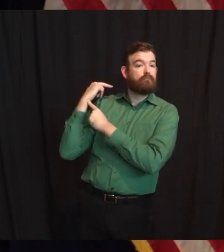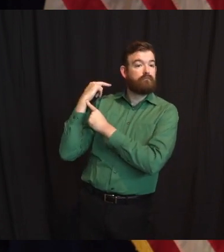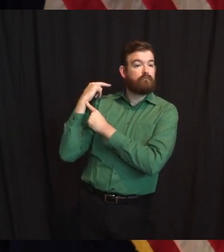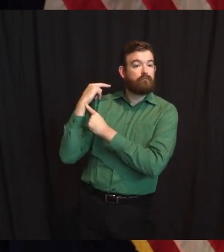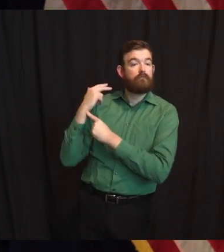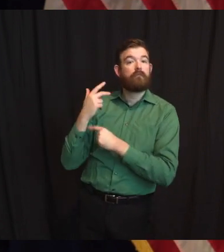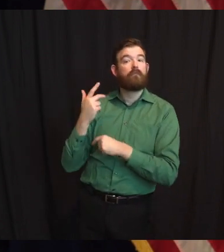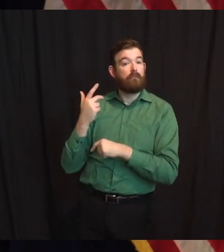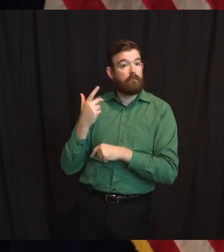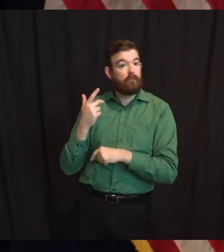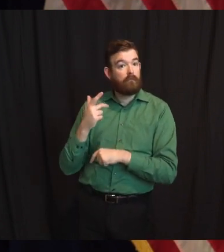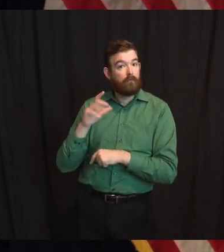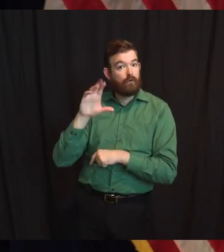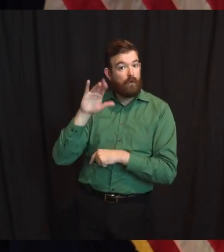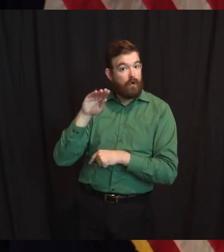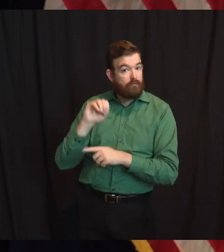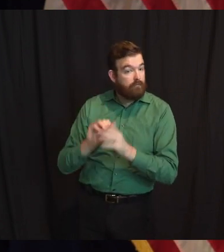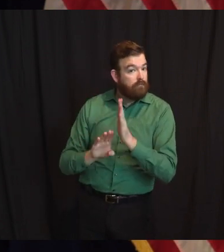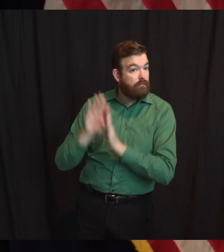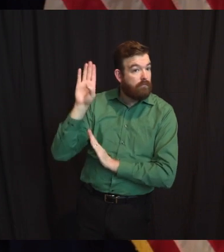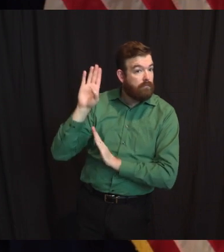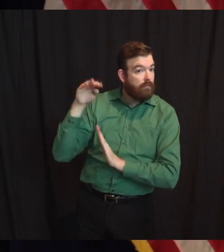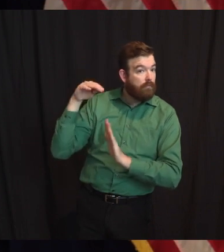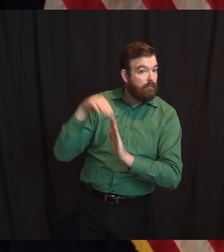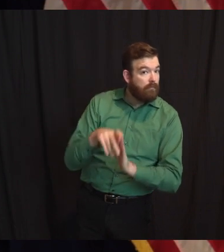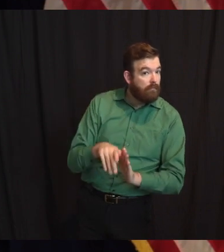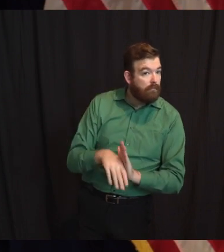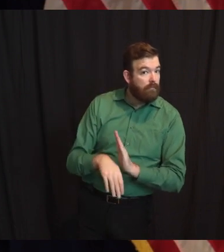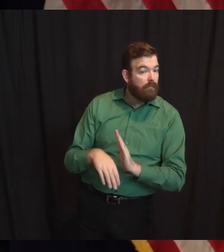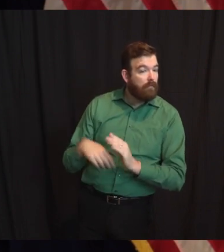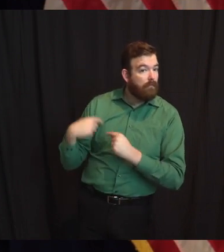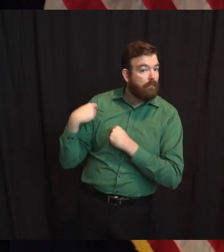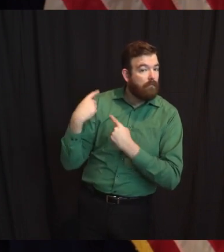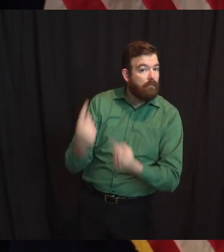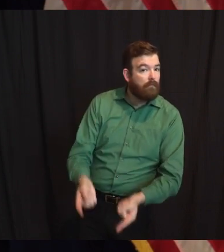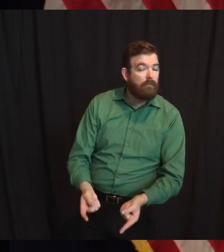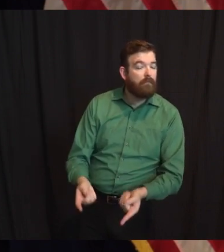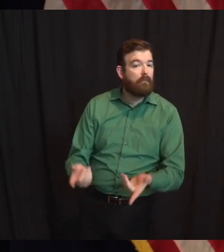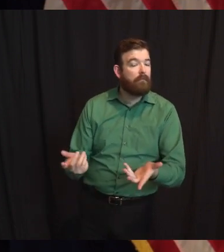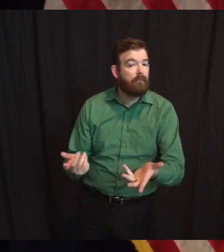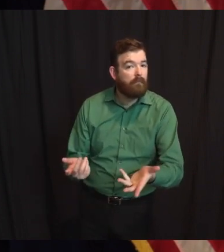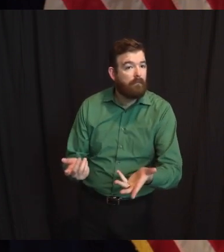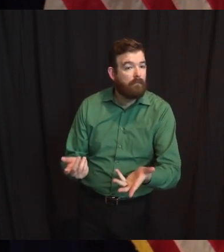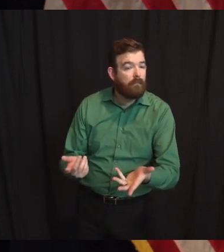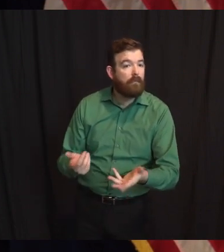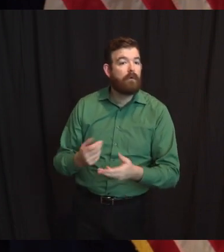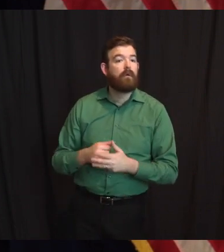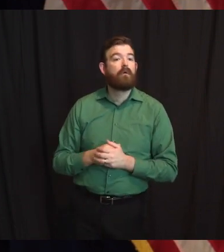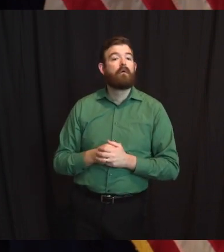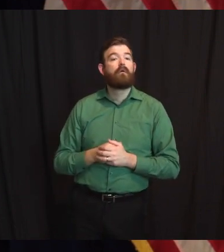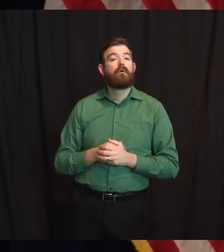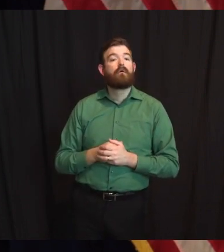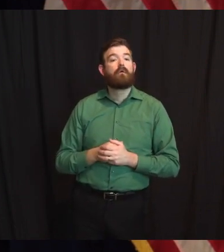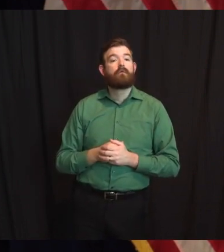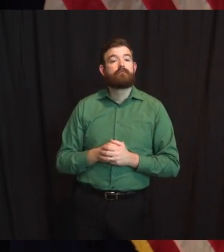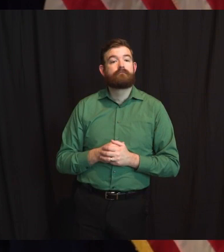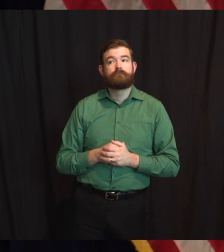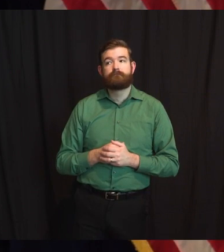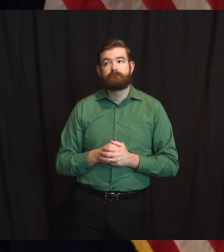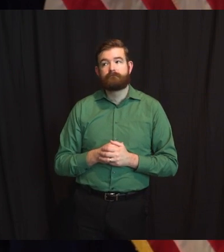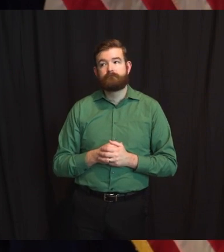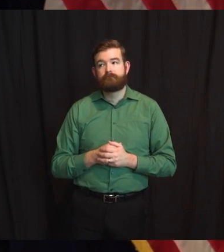you. Yeah, I'm not sure you meant our staff. Our staff does not get tested. You mean the White House staff? That's what they were asked,